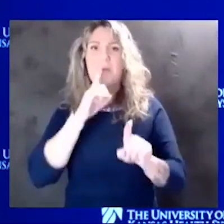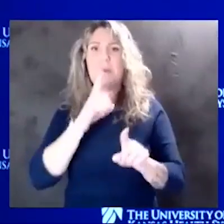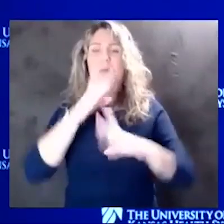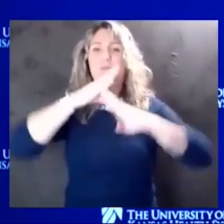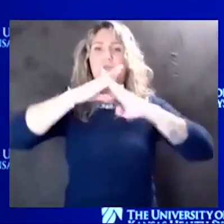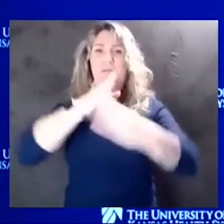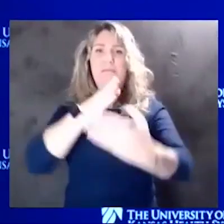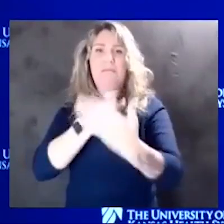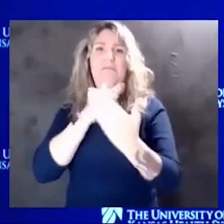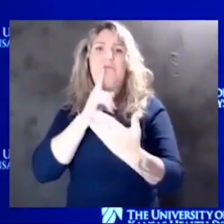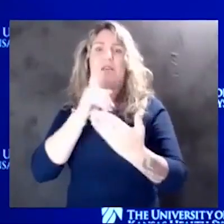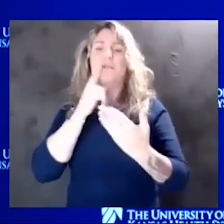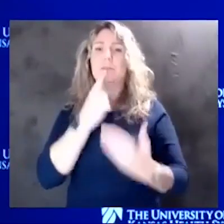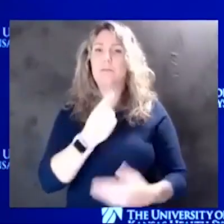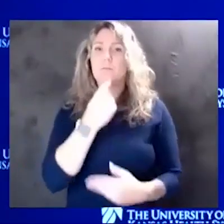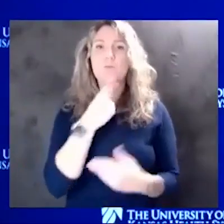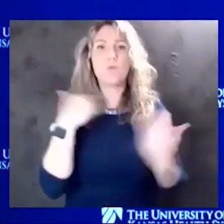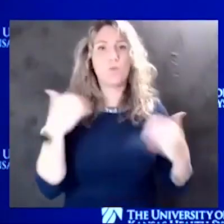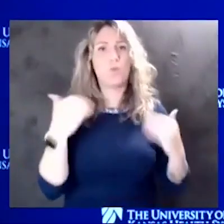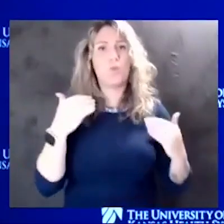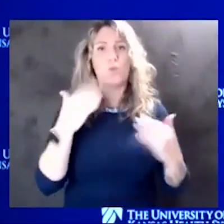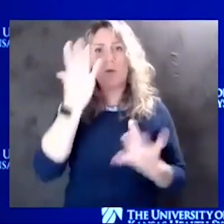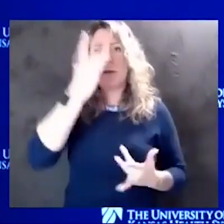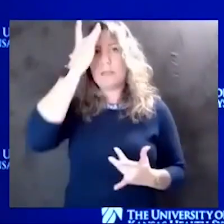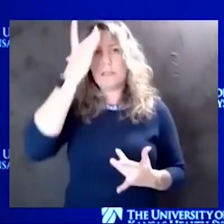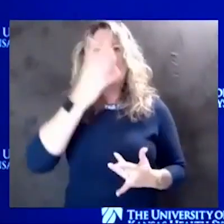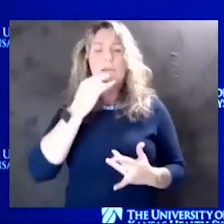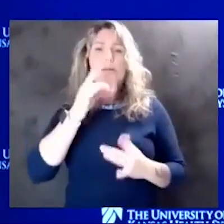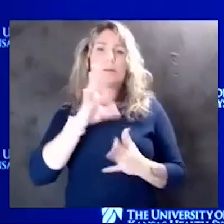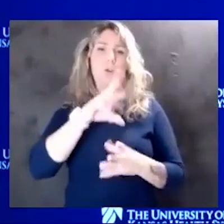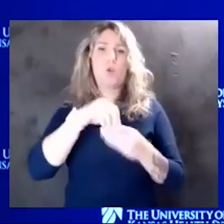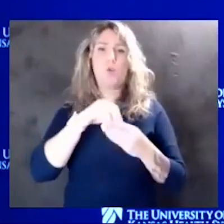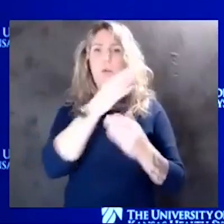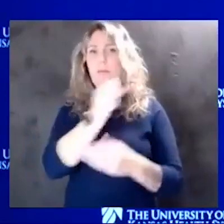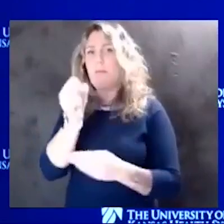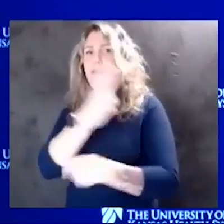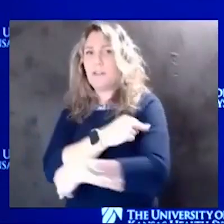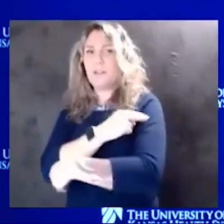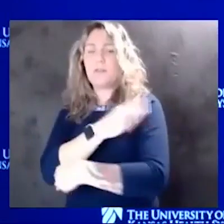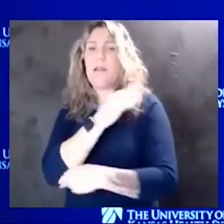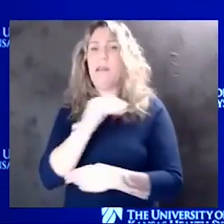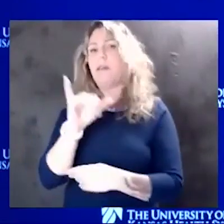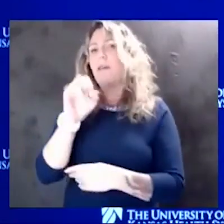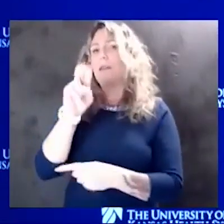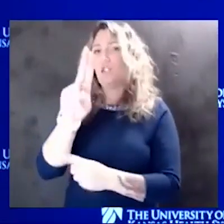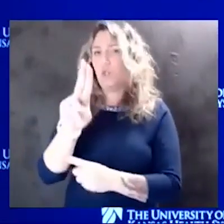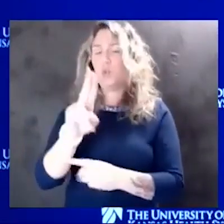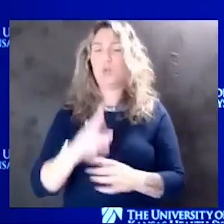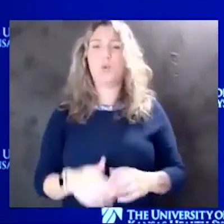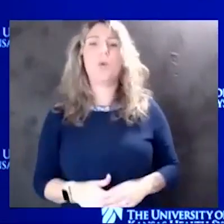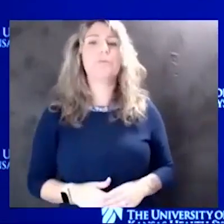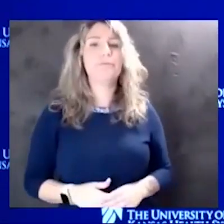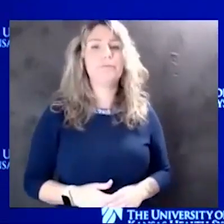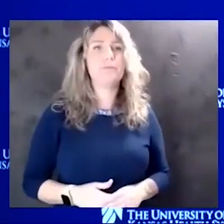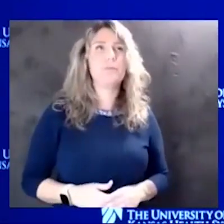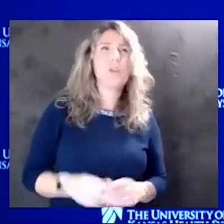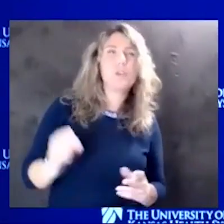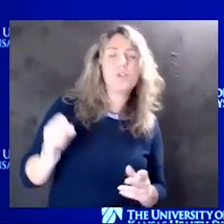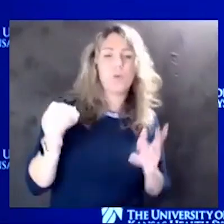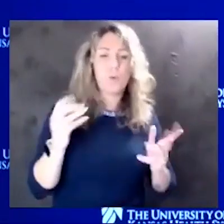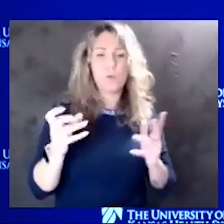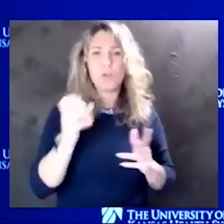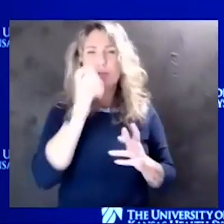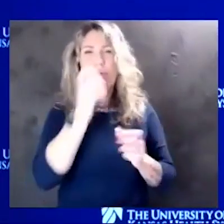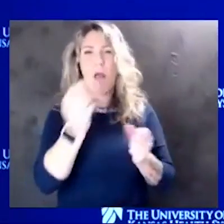severe spectrum of disease, including hospitalization and going to the ICU. So I think there isn't so much data on